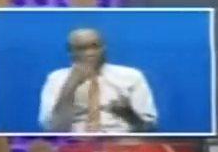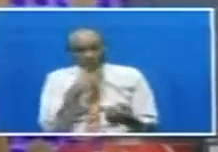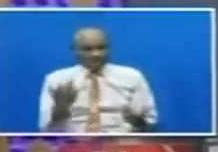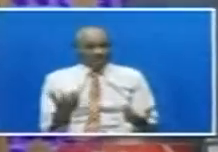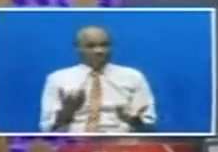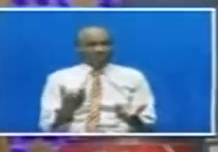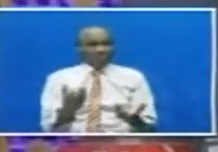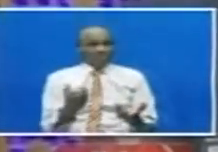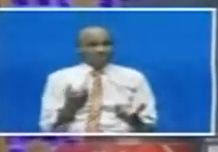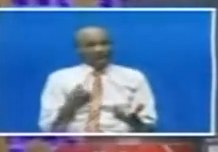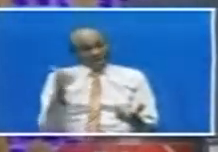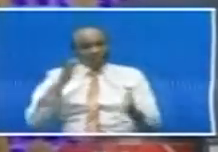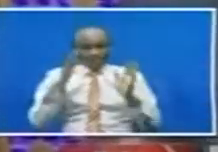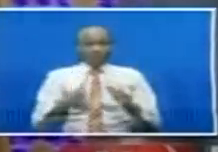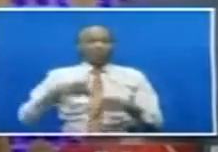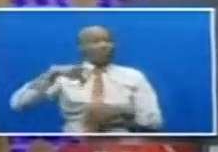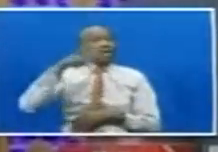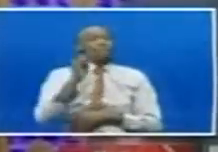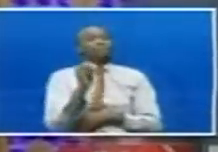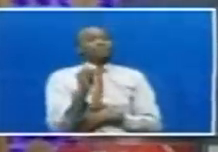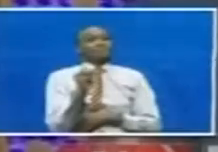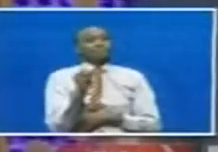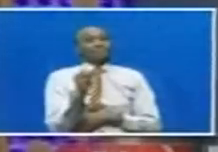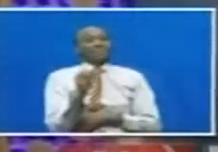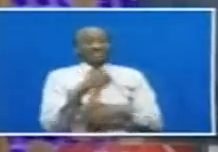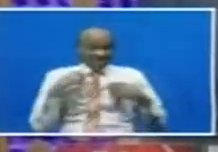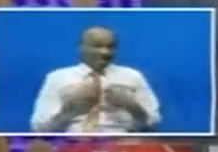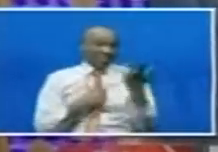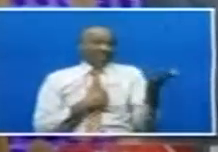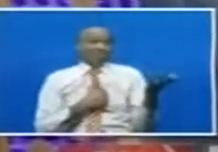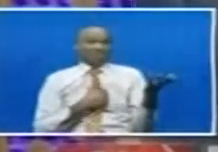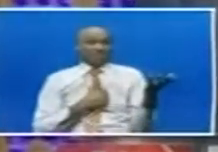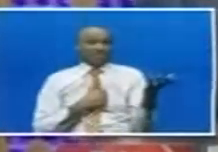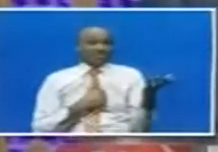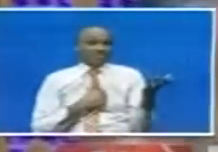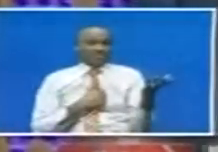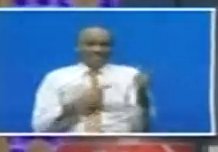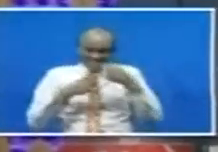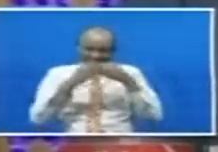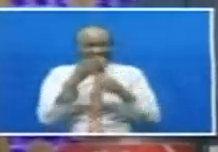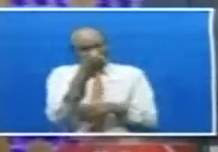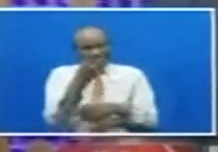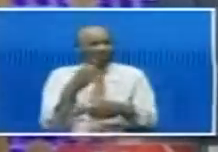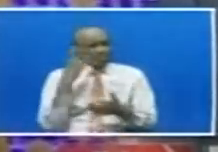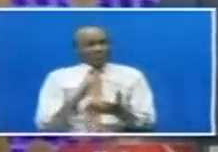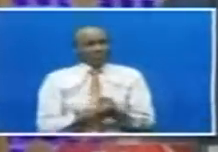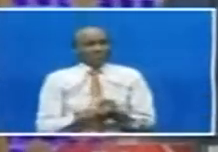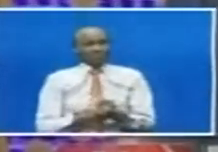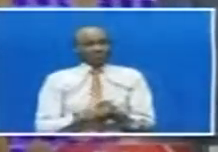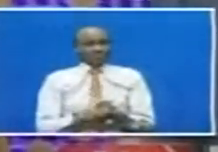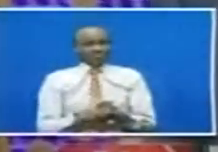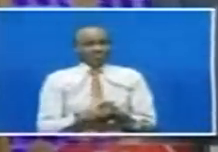Long, who is the prime minister, and the kind of people he's appointed. Look at the Chinese there. The Chinese, they are in their 60s. Yeah. But did you agree?